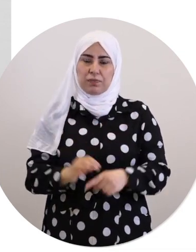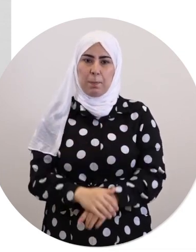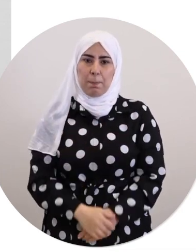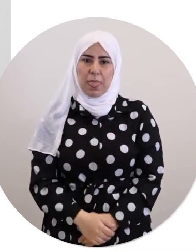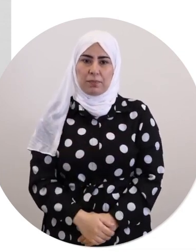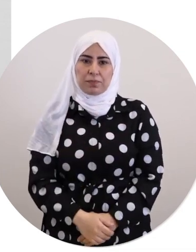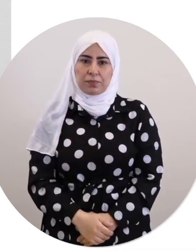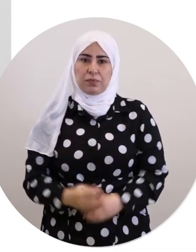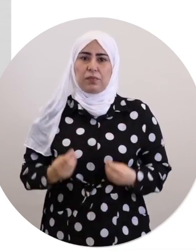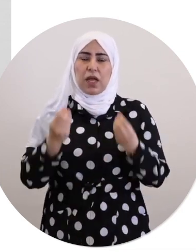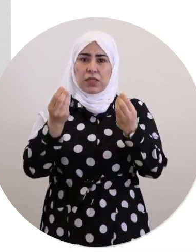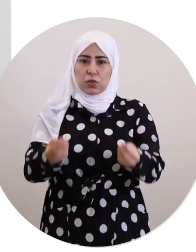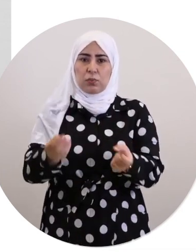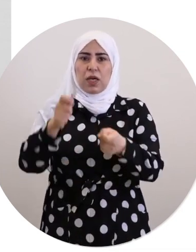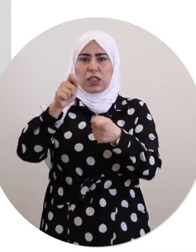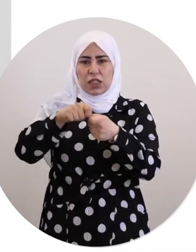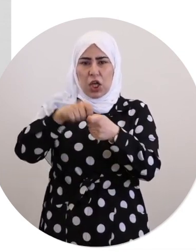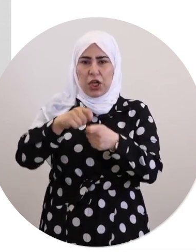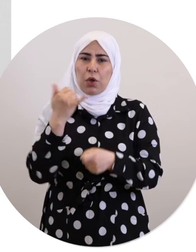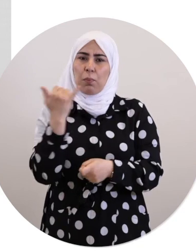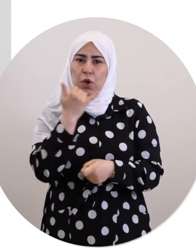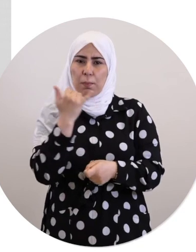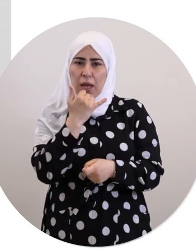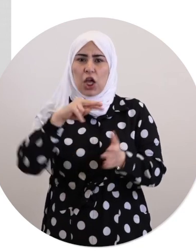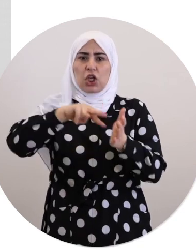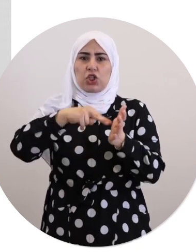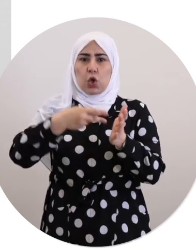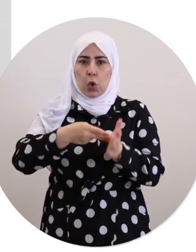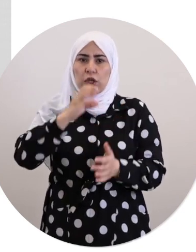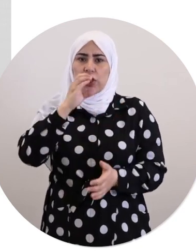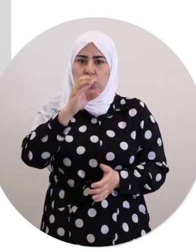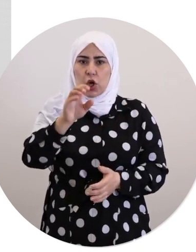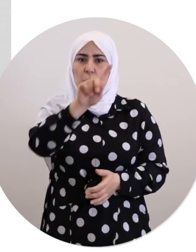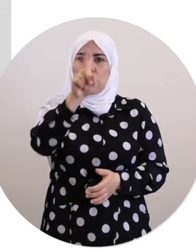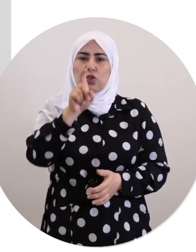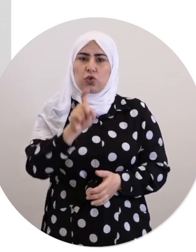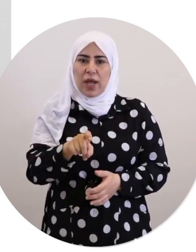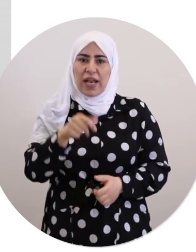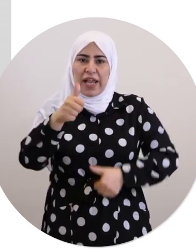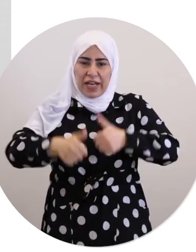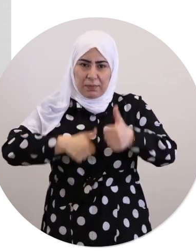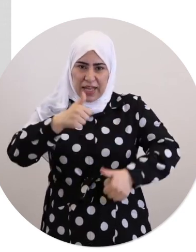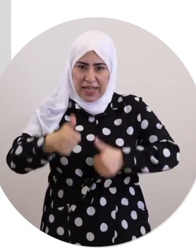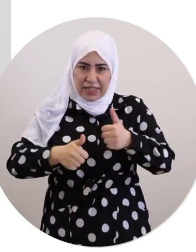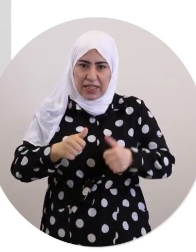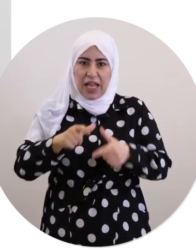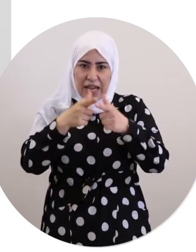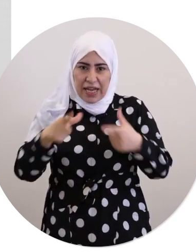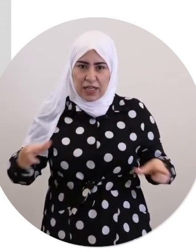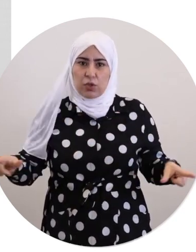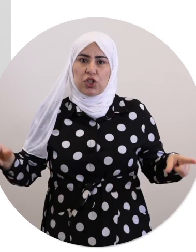here, but I'm going to give you some very important tips. When it comes to answering language functions, you must consider the following.